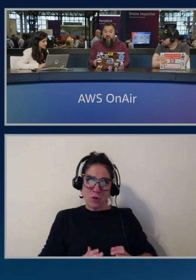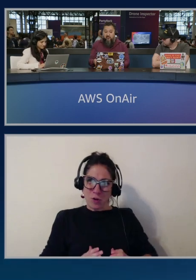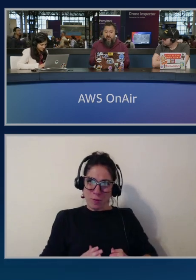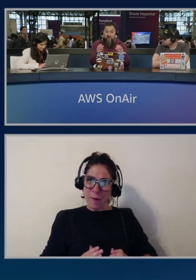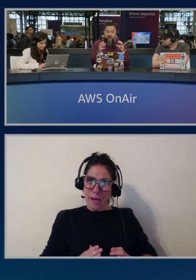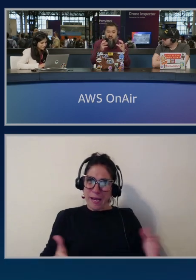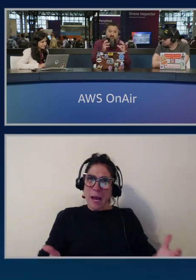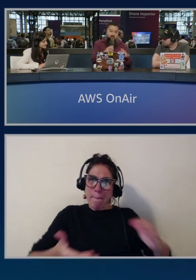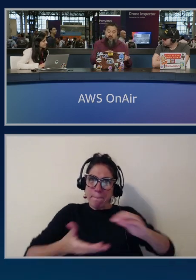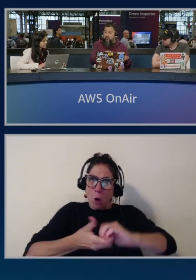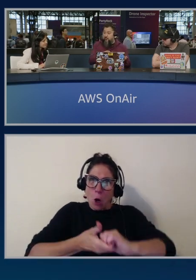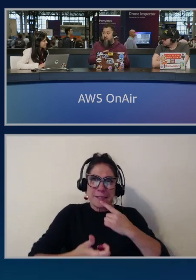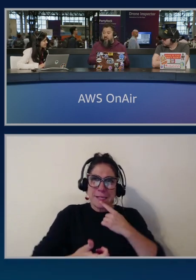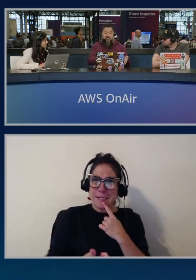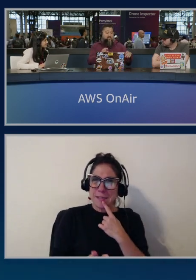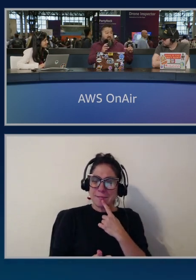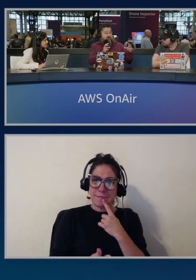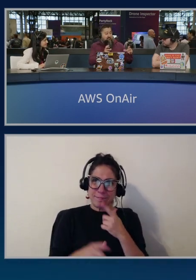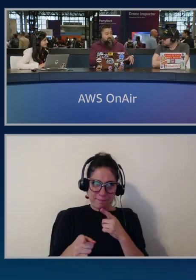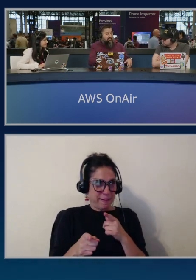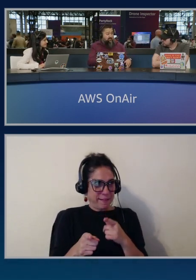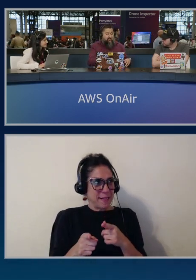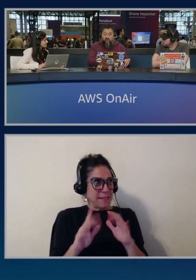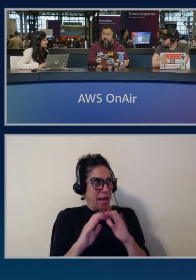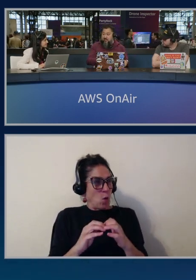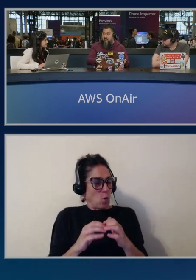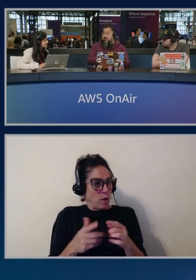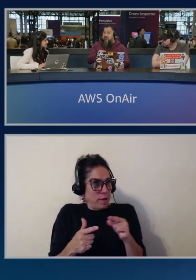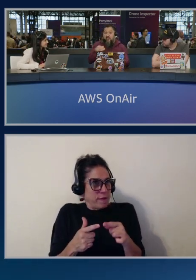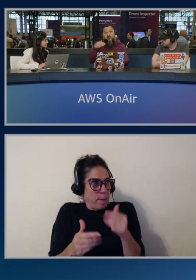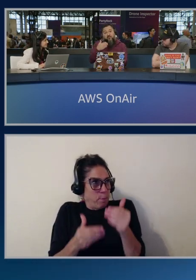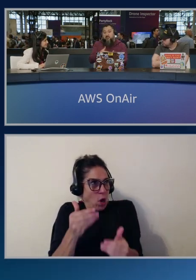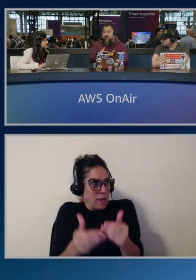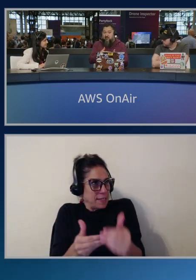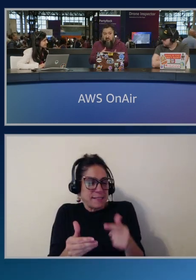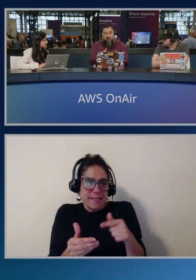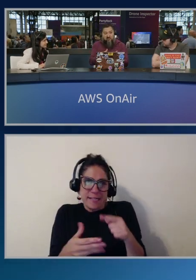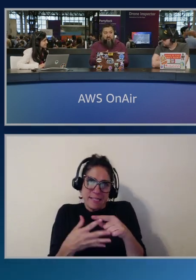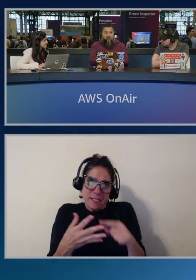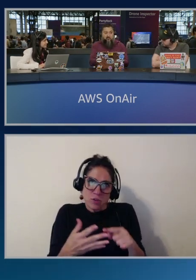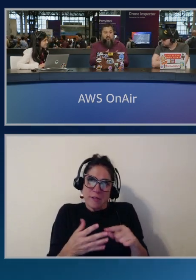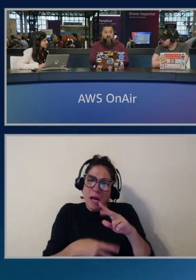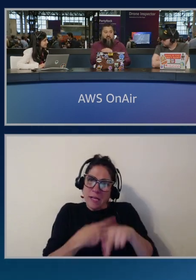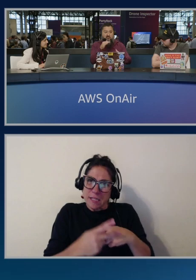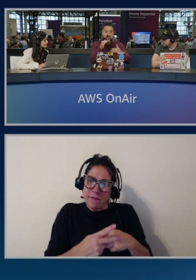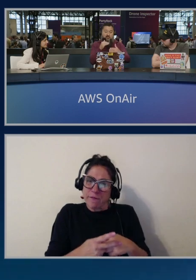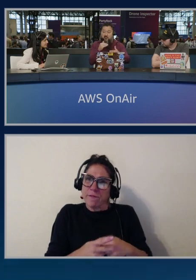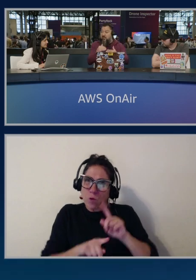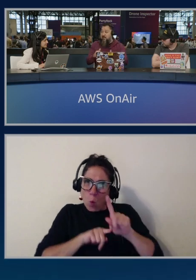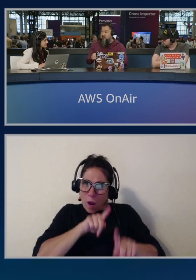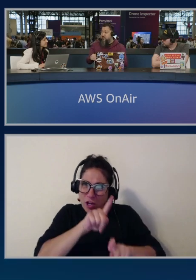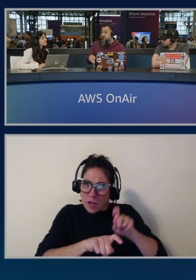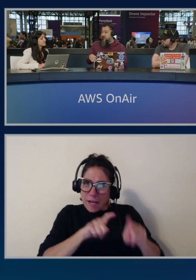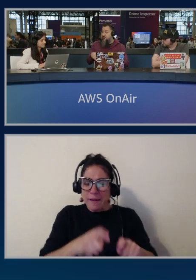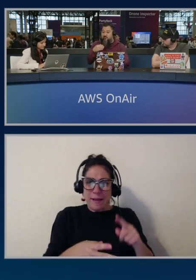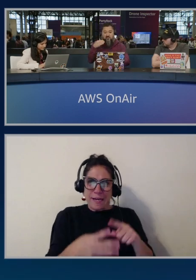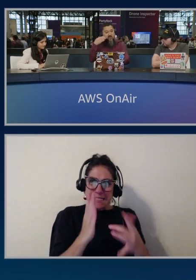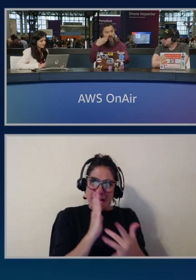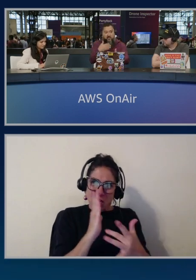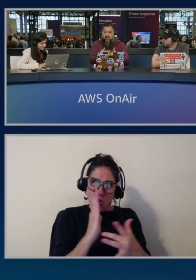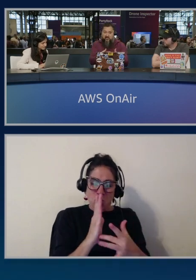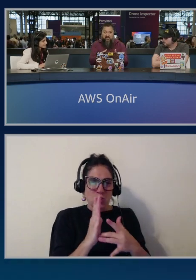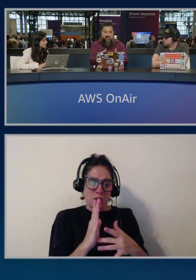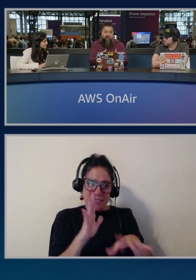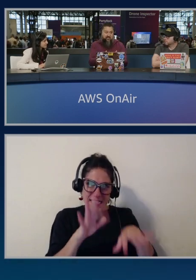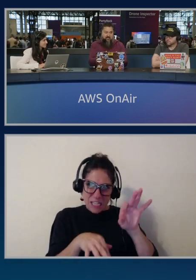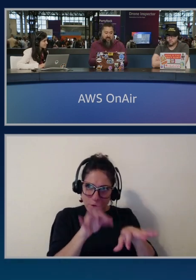partner that says, hey, this is how we go through and prospect. These are the type of questions we ask. Hey, we're doing technical discovery for services. These are the most common trip points. Let's